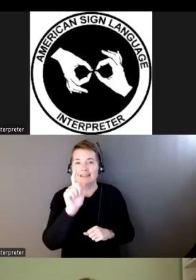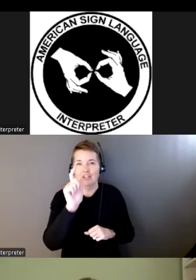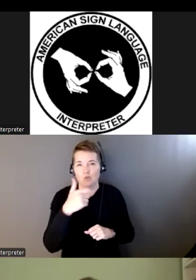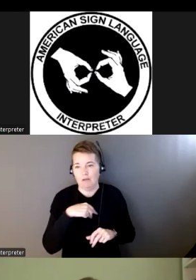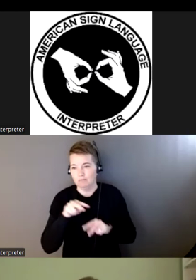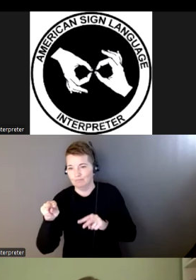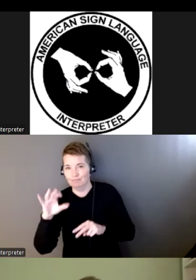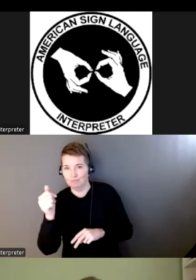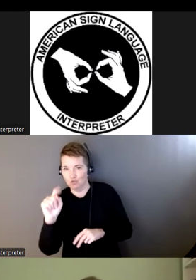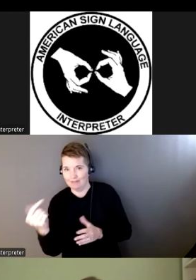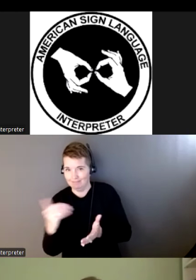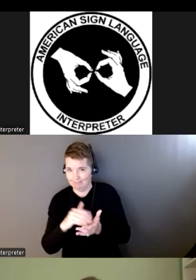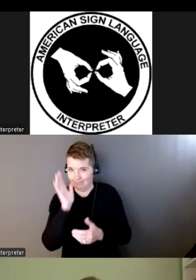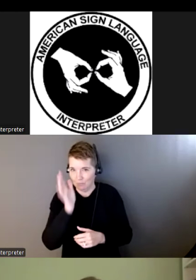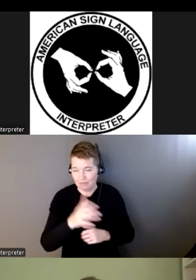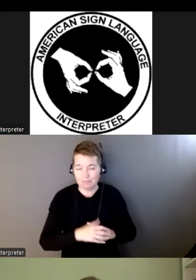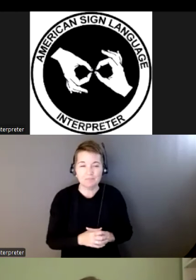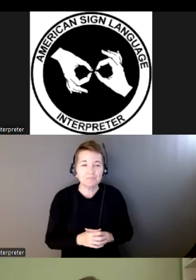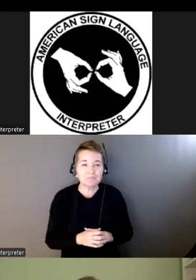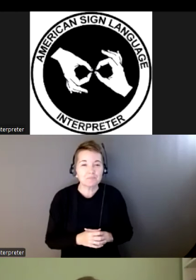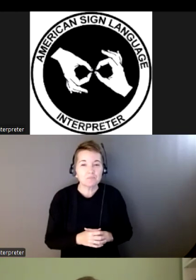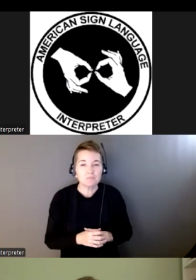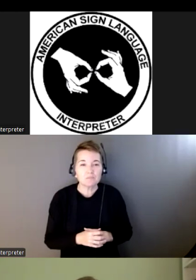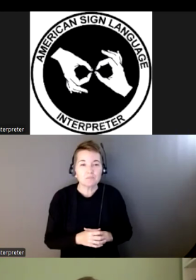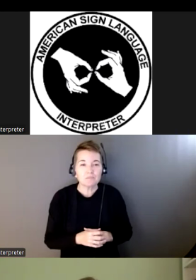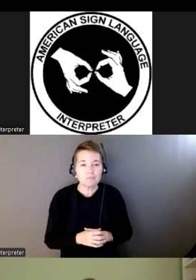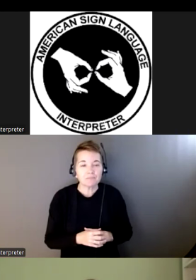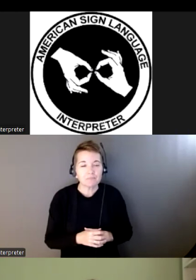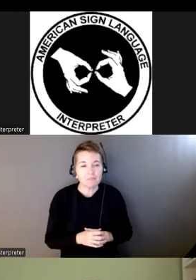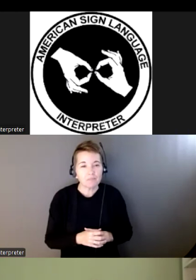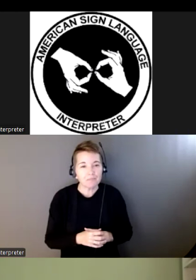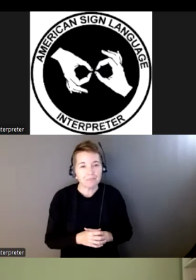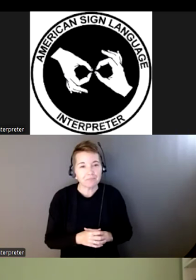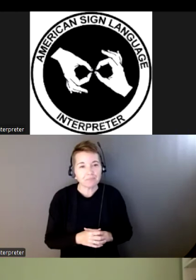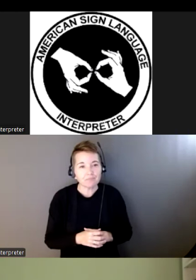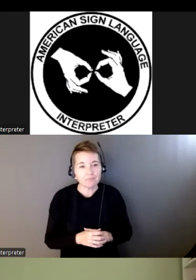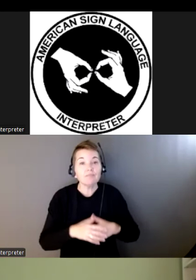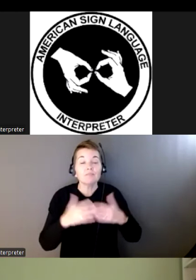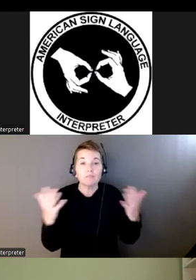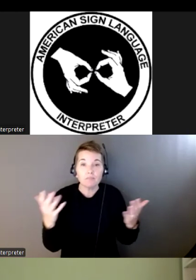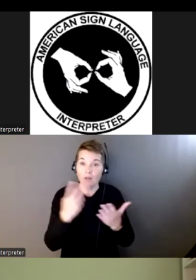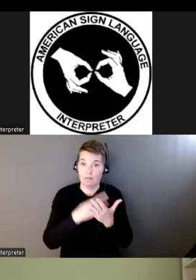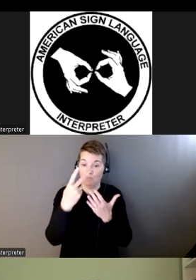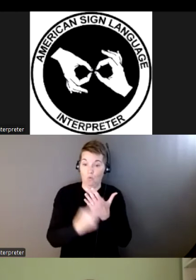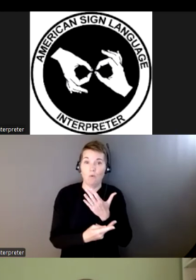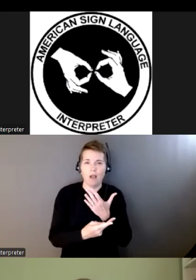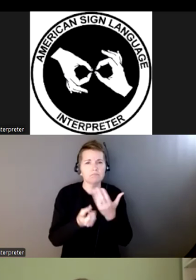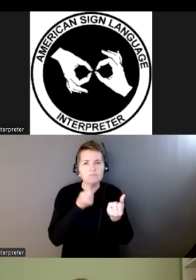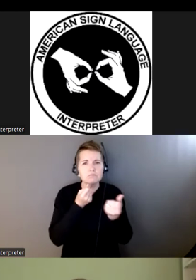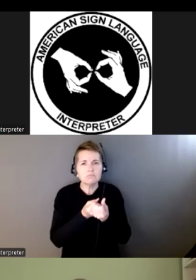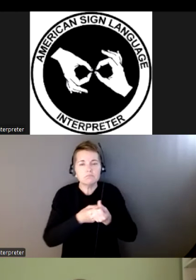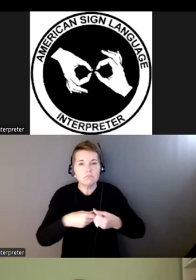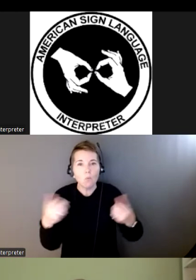my presentation is done. So what does this program support? It supports